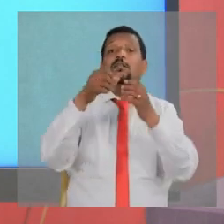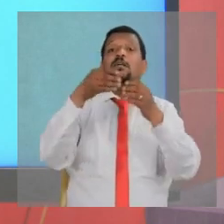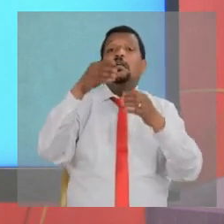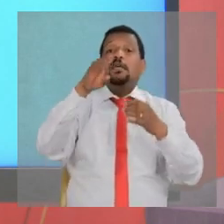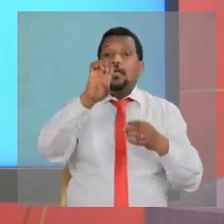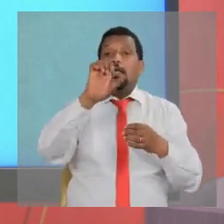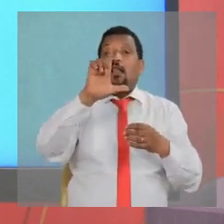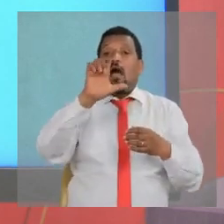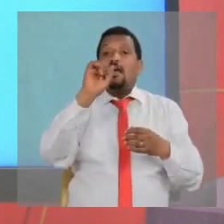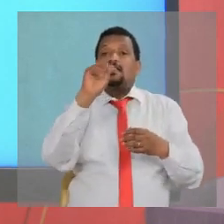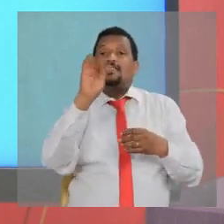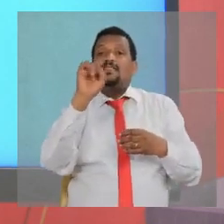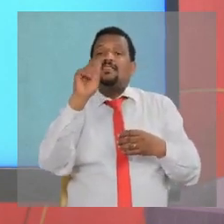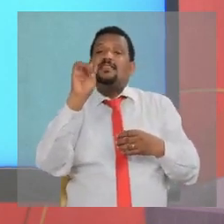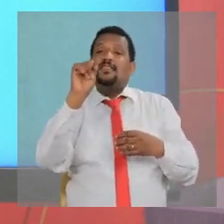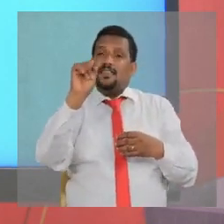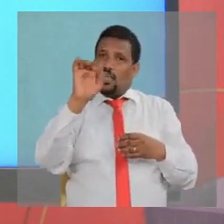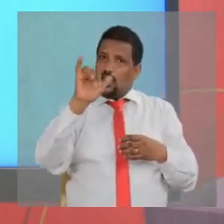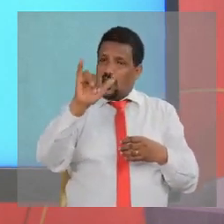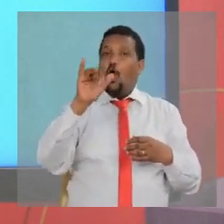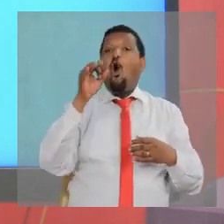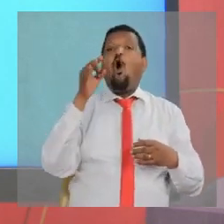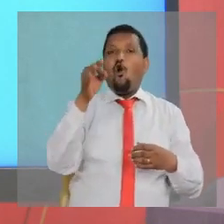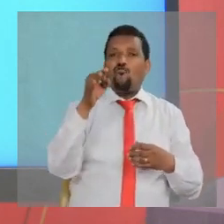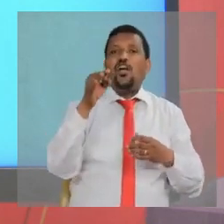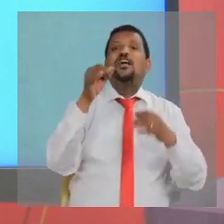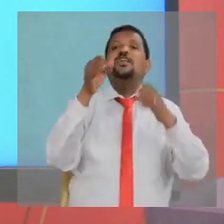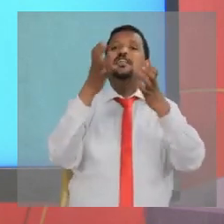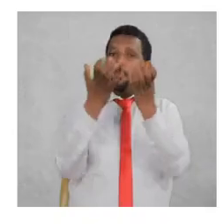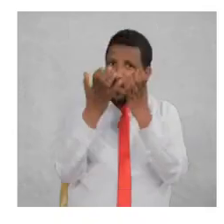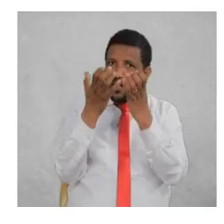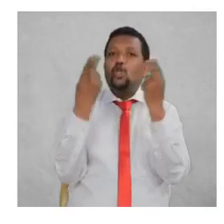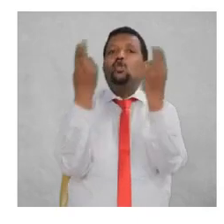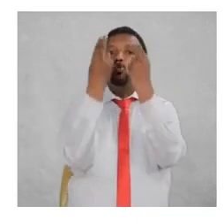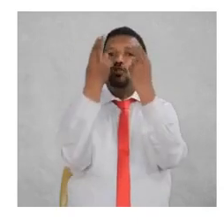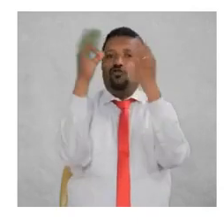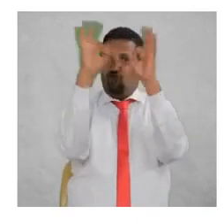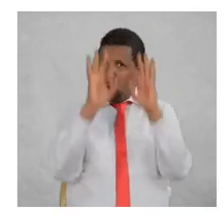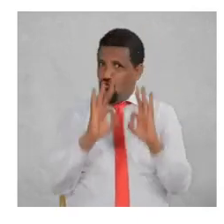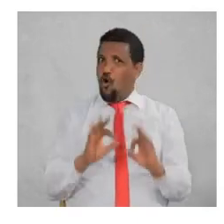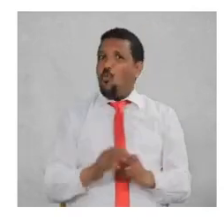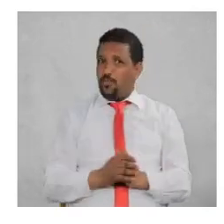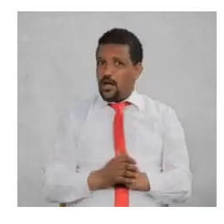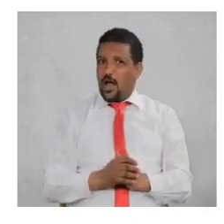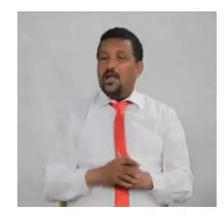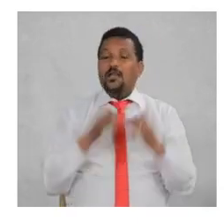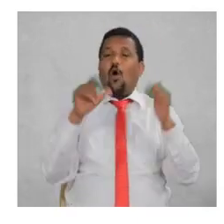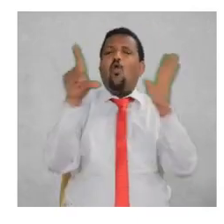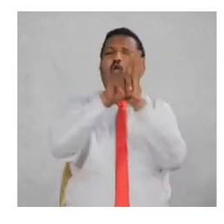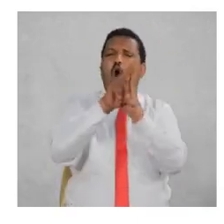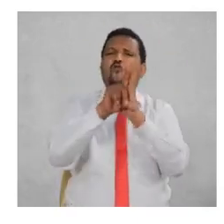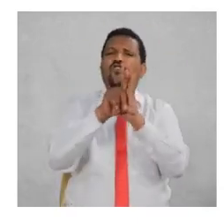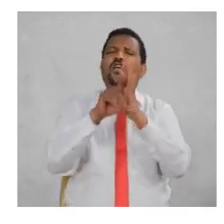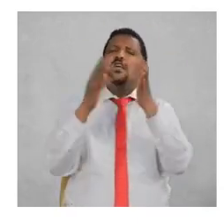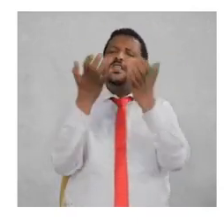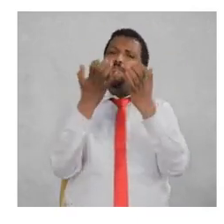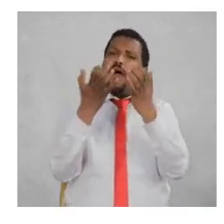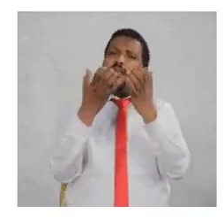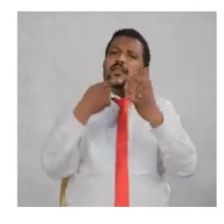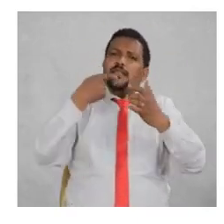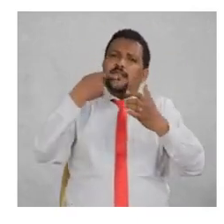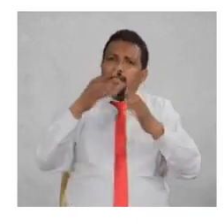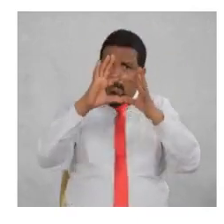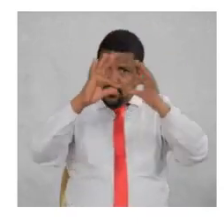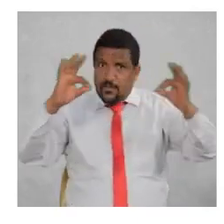elasticity of demand using the point formula. Now let's see the law of demand. The law of demand states